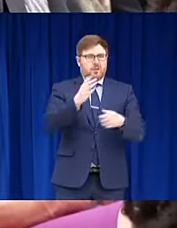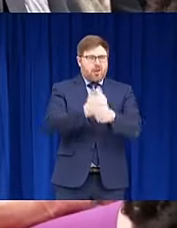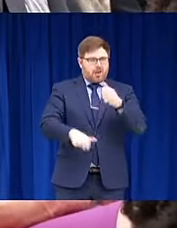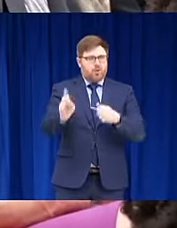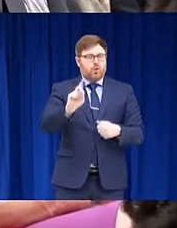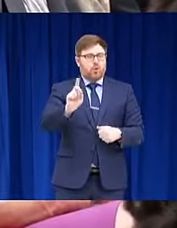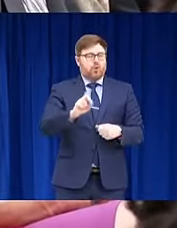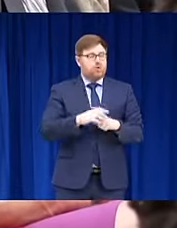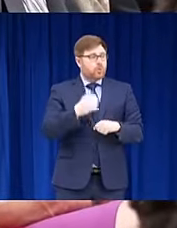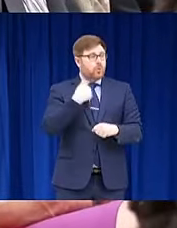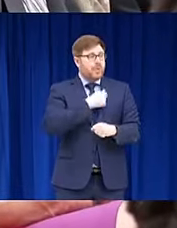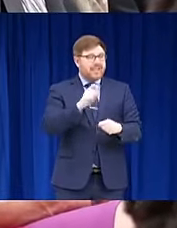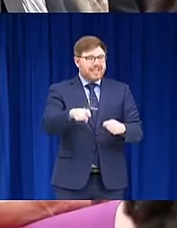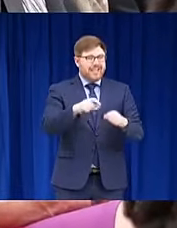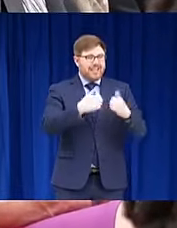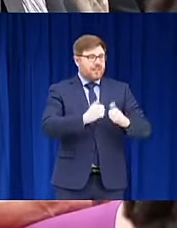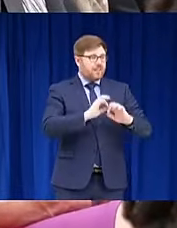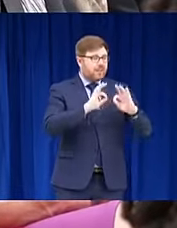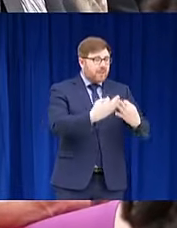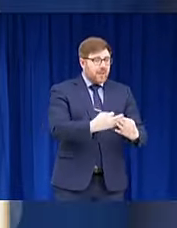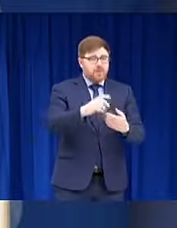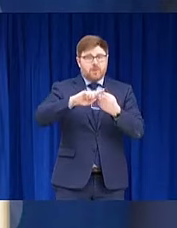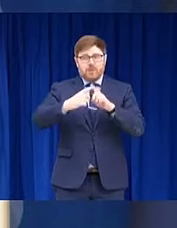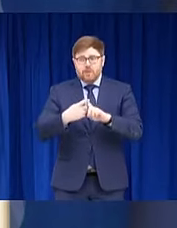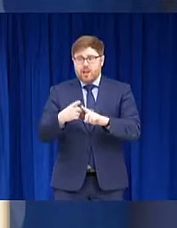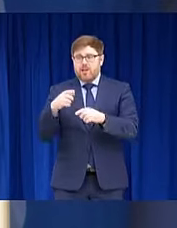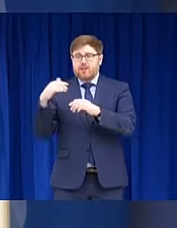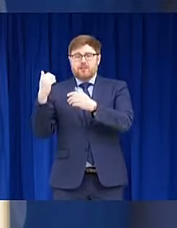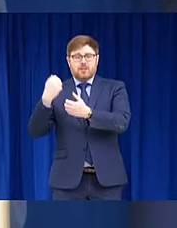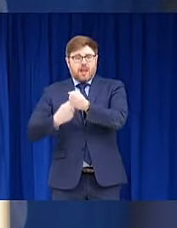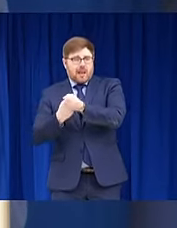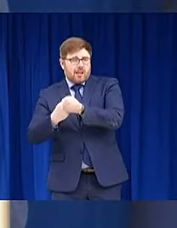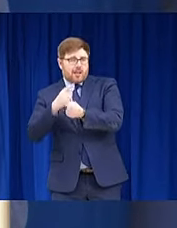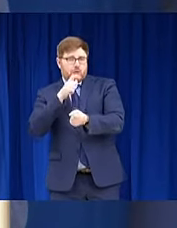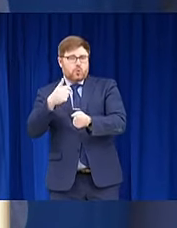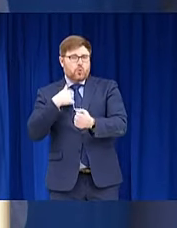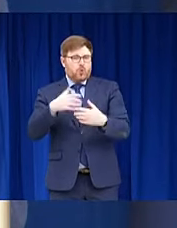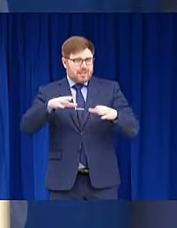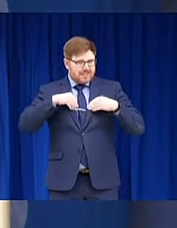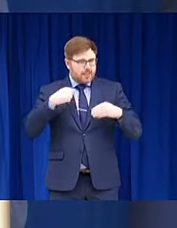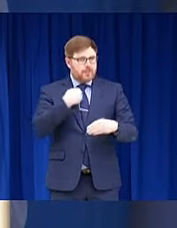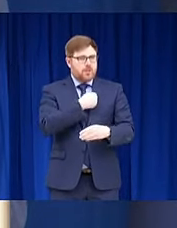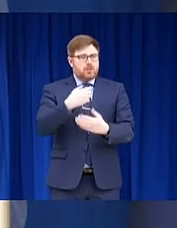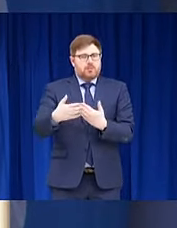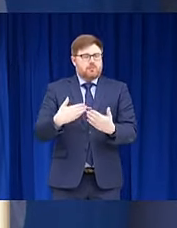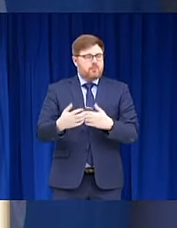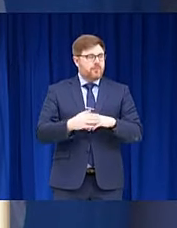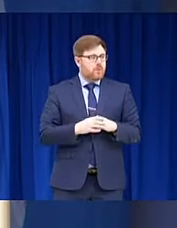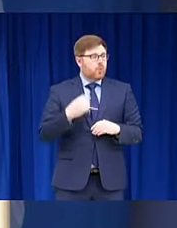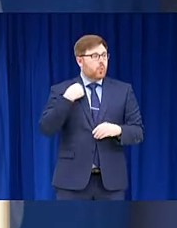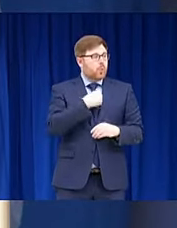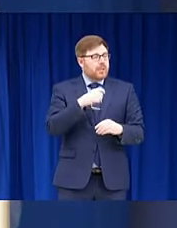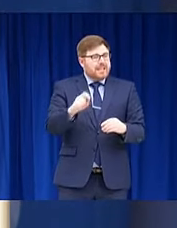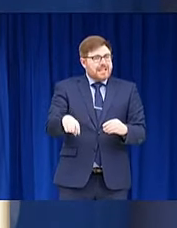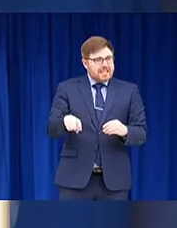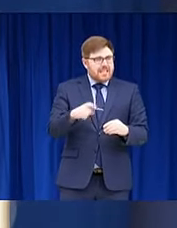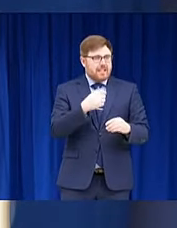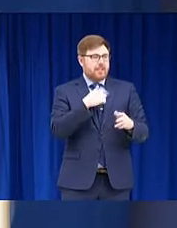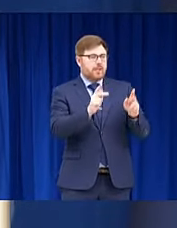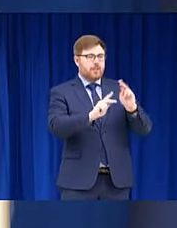and accept us, no matter who we are. We need supervisors and mentors who guide with empathy, not